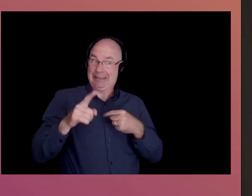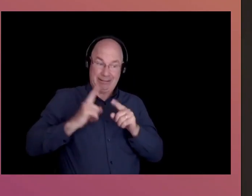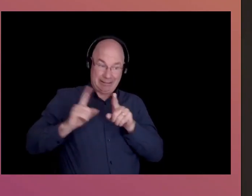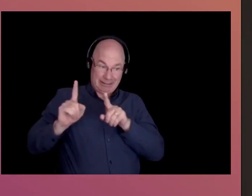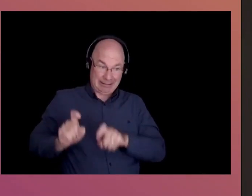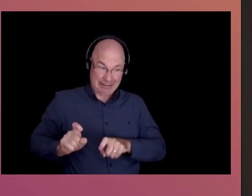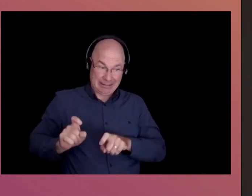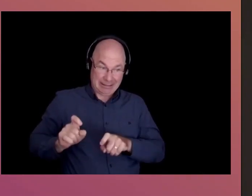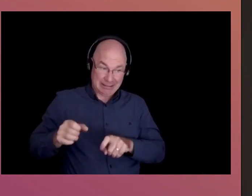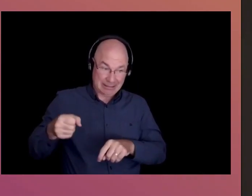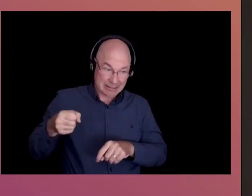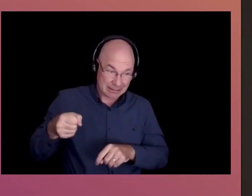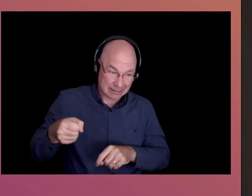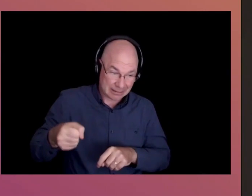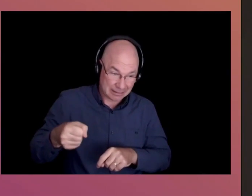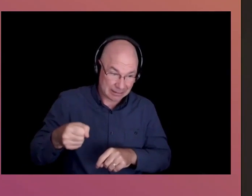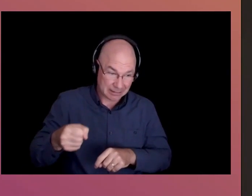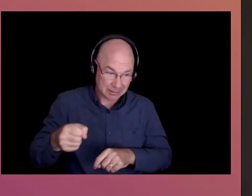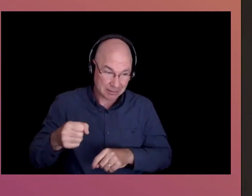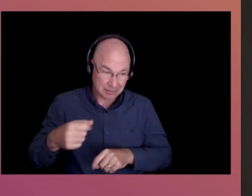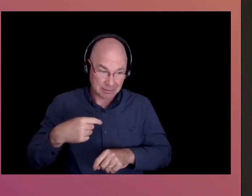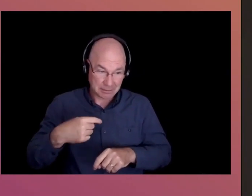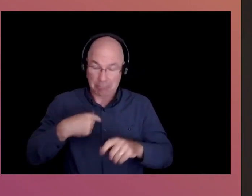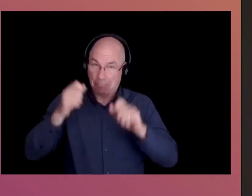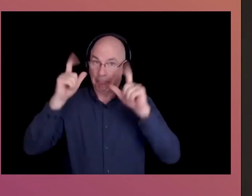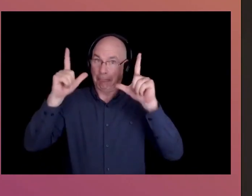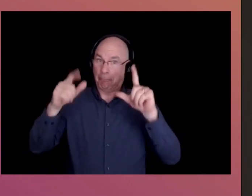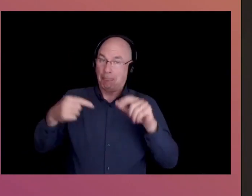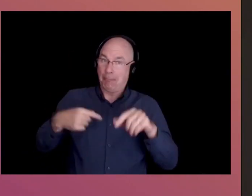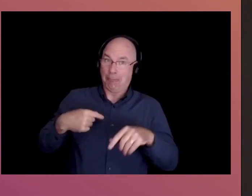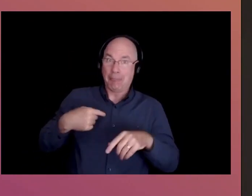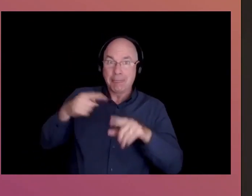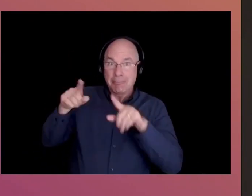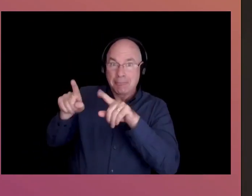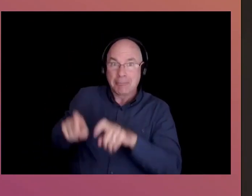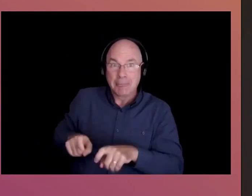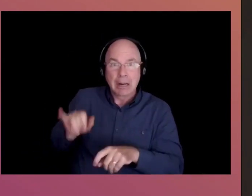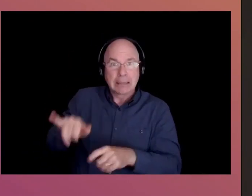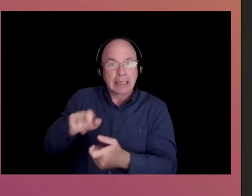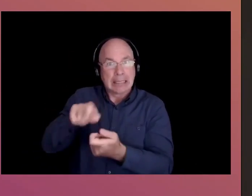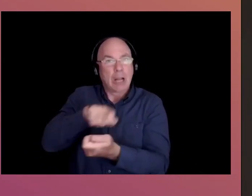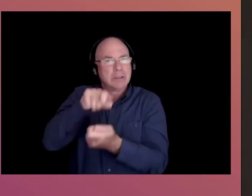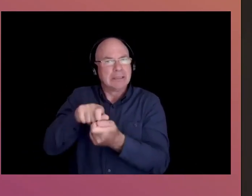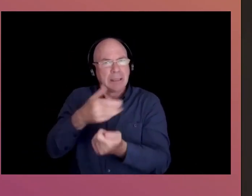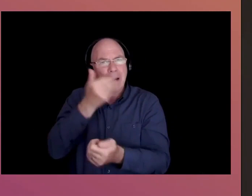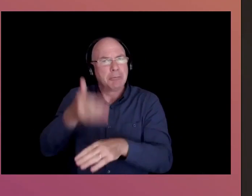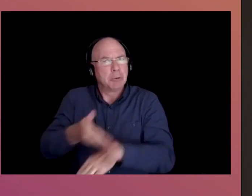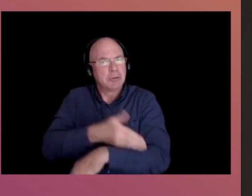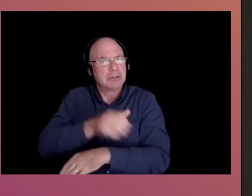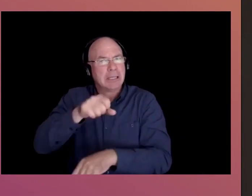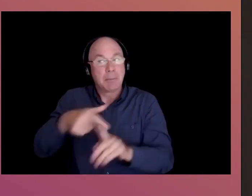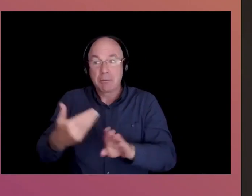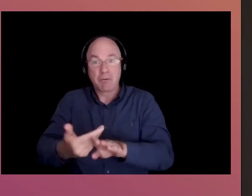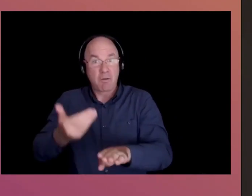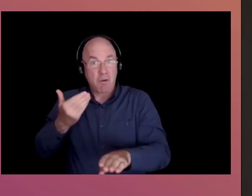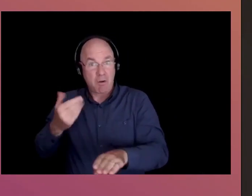know it's pretty good now. The accuracy is now much better than before, of course. But earlier, when I test